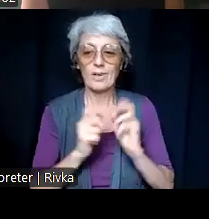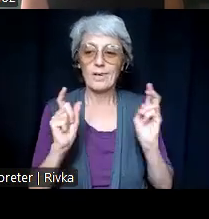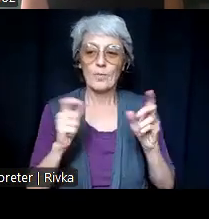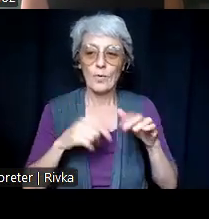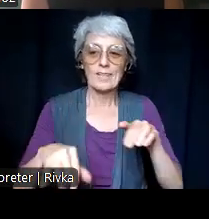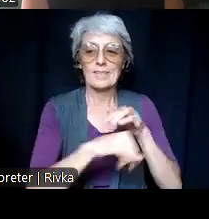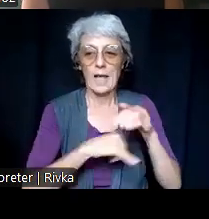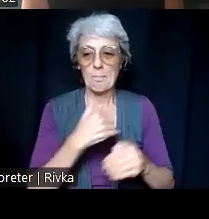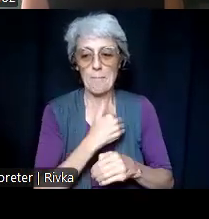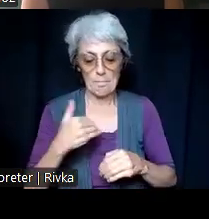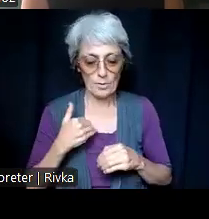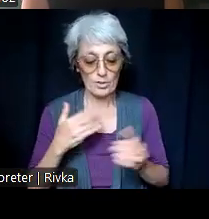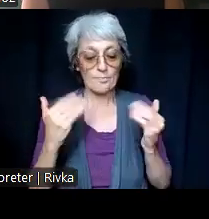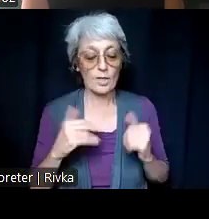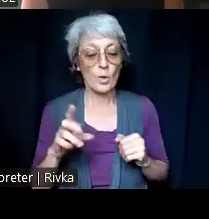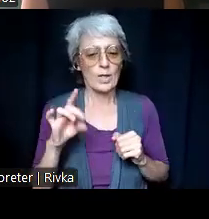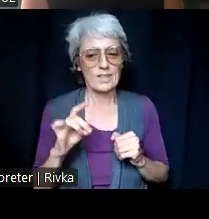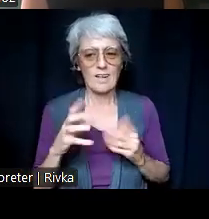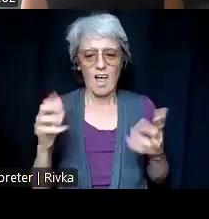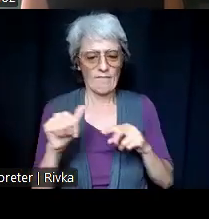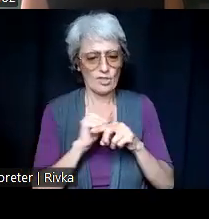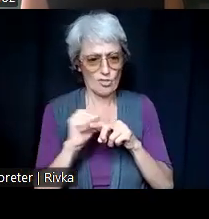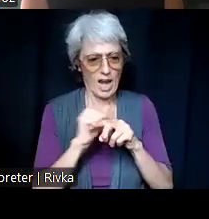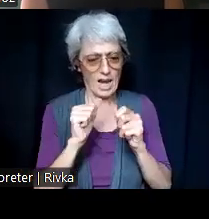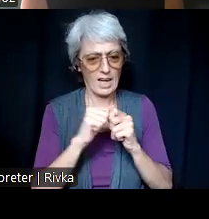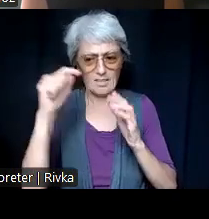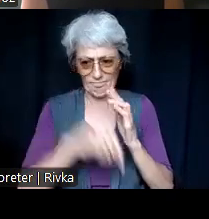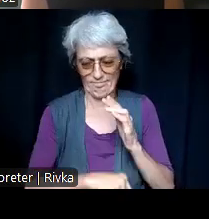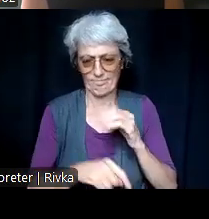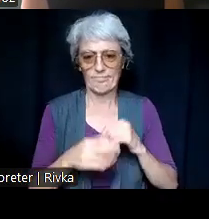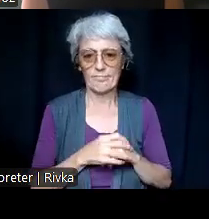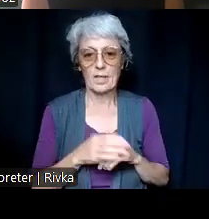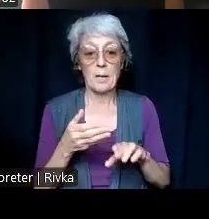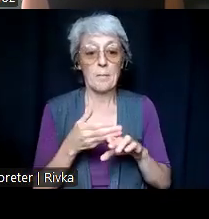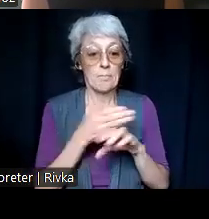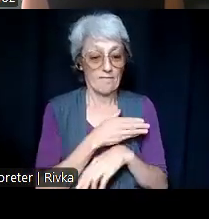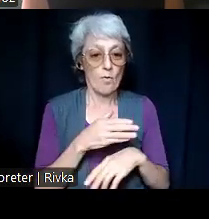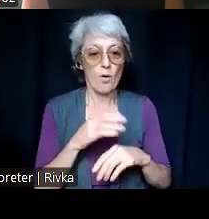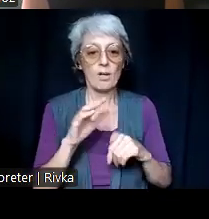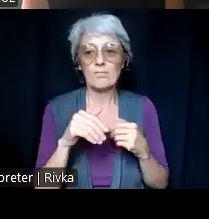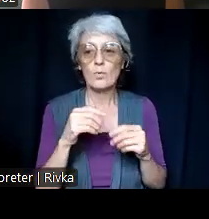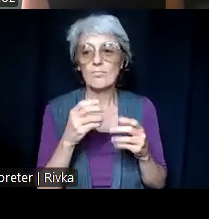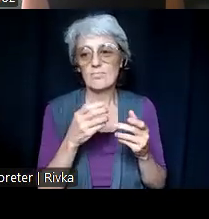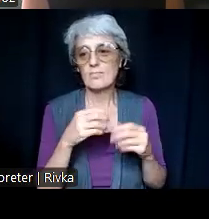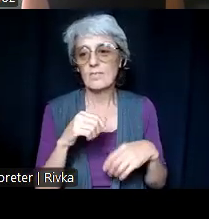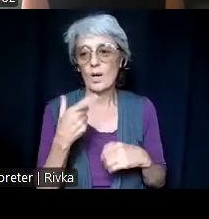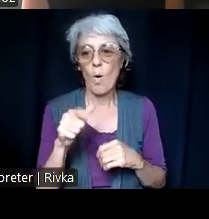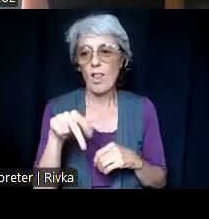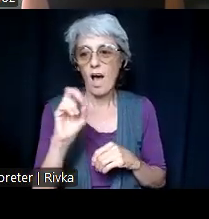did extensive training with all of the entities prior to go live. So that included,